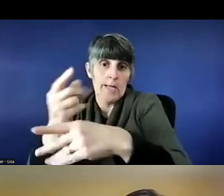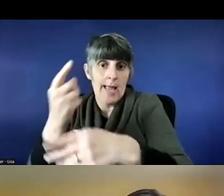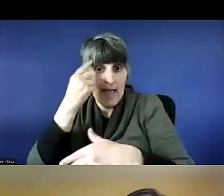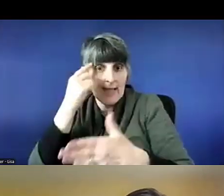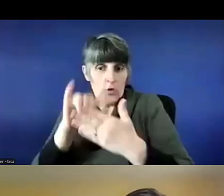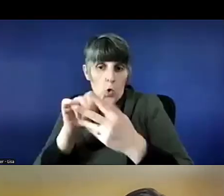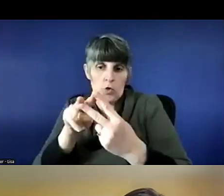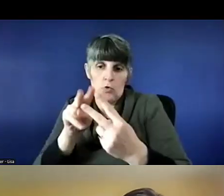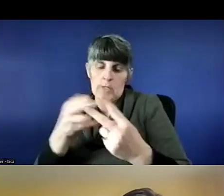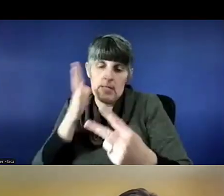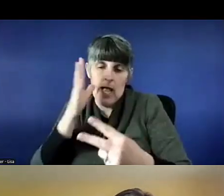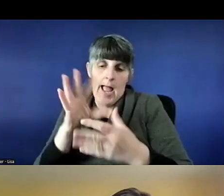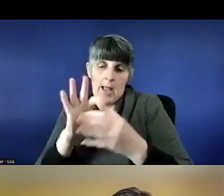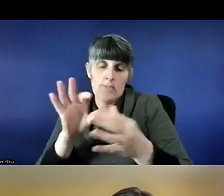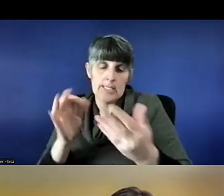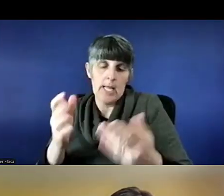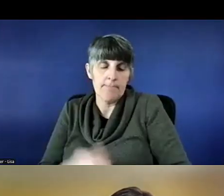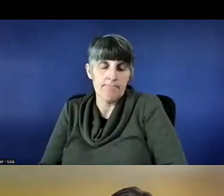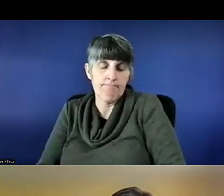two things I would say,